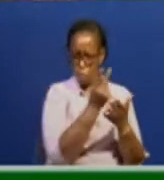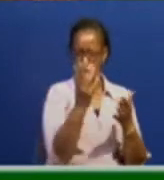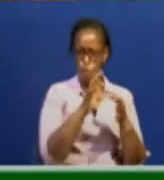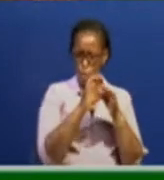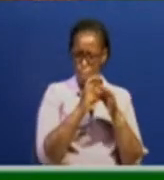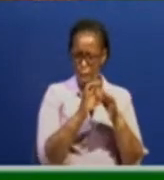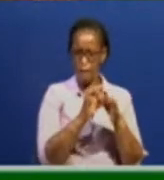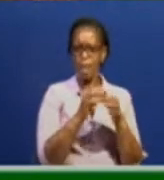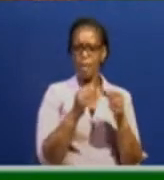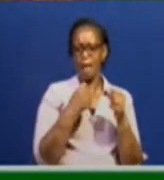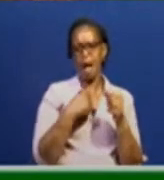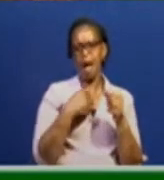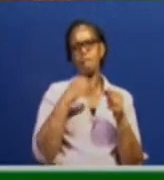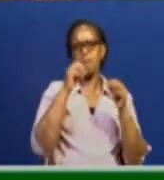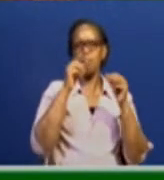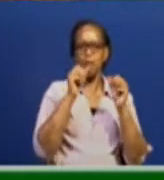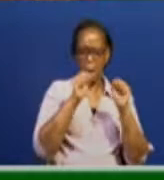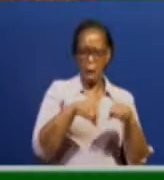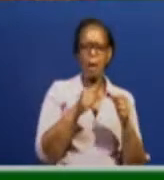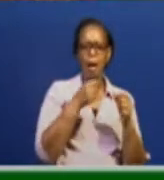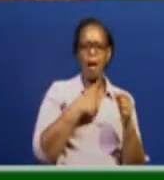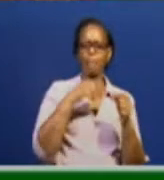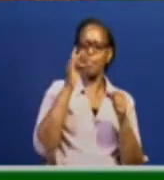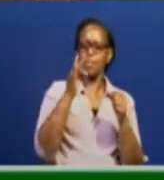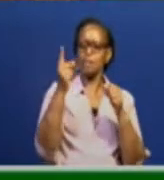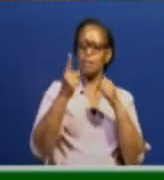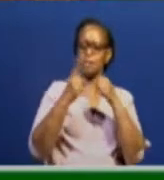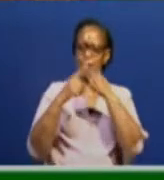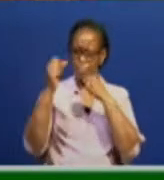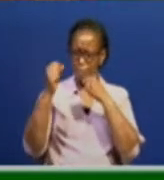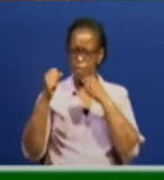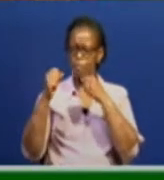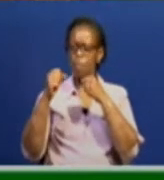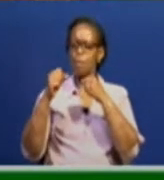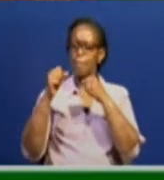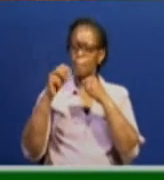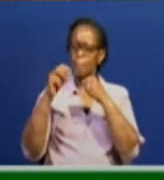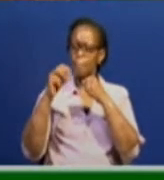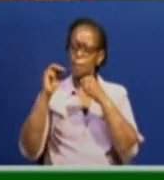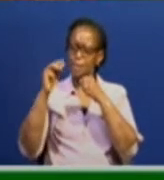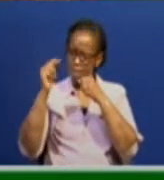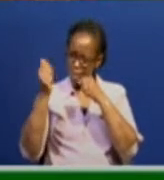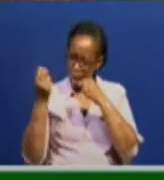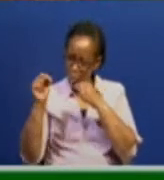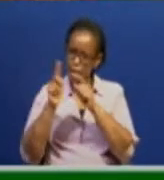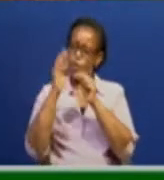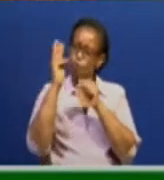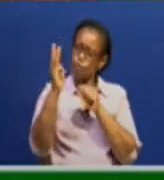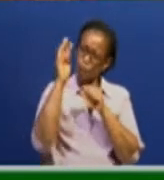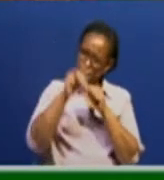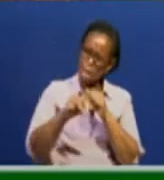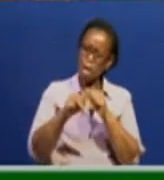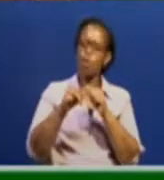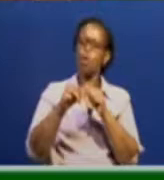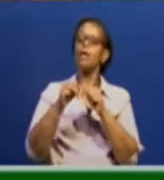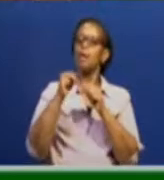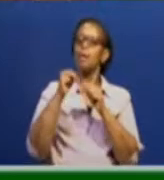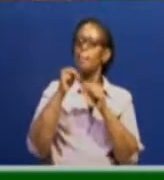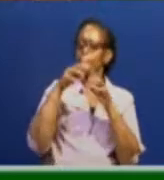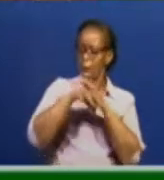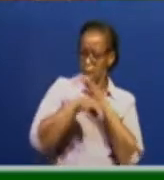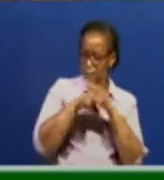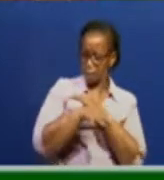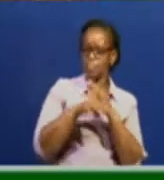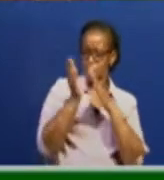of 365 metric tons or 4,090,000 bags have been prepared in the